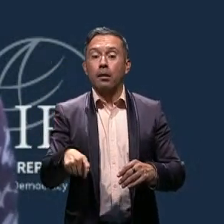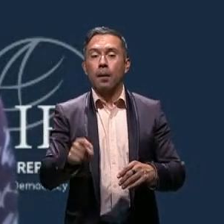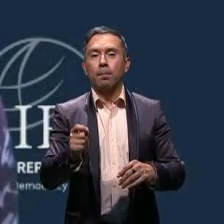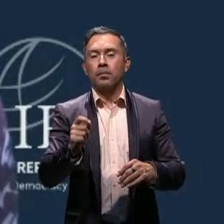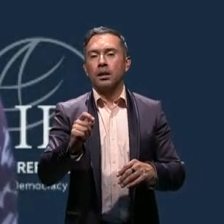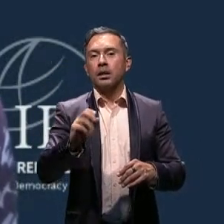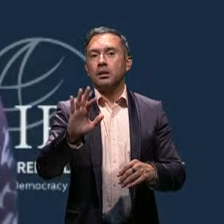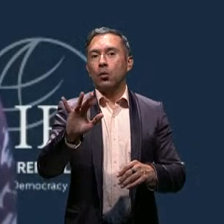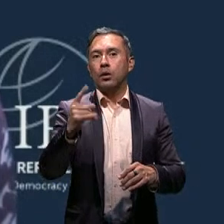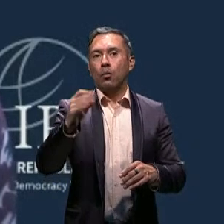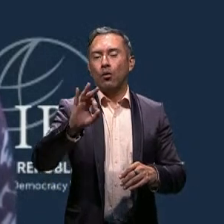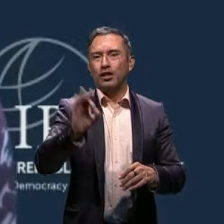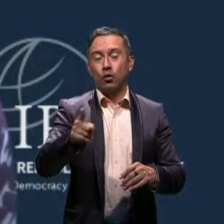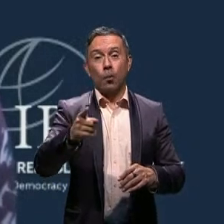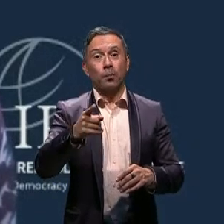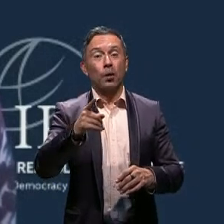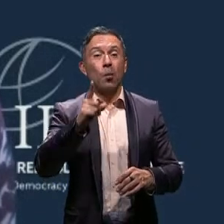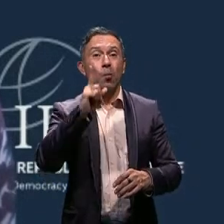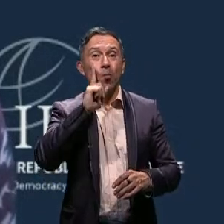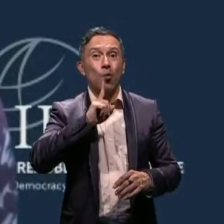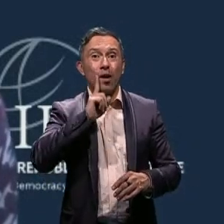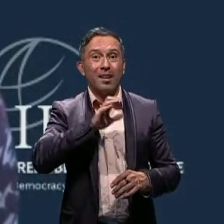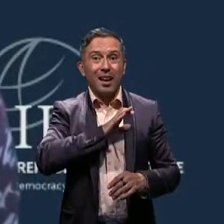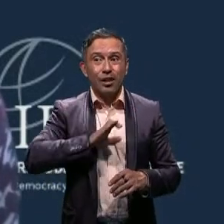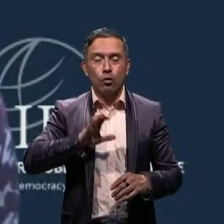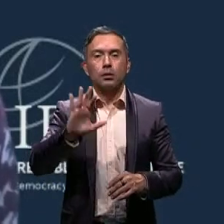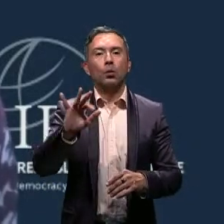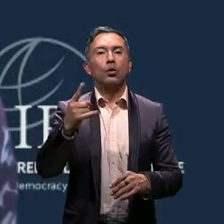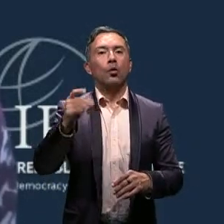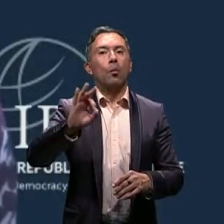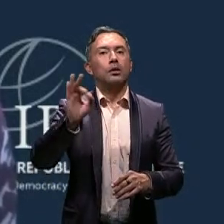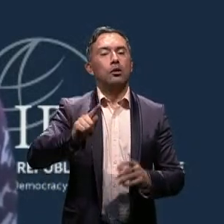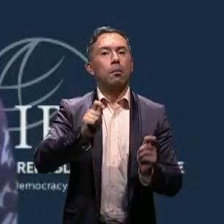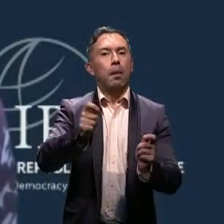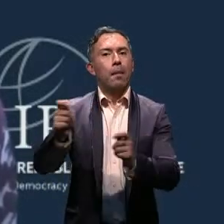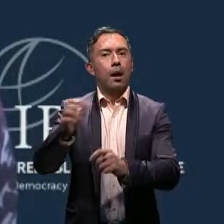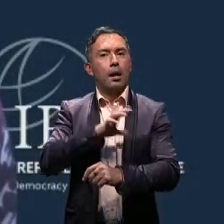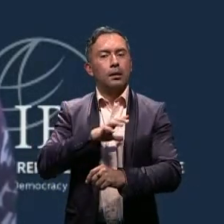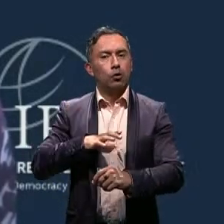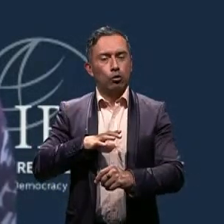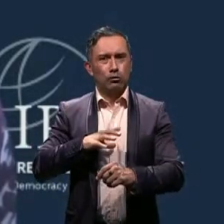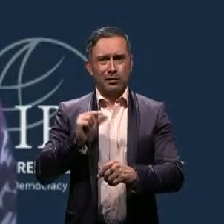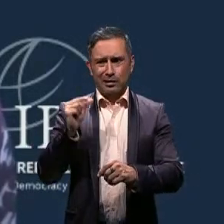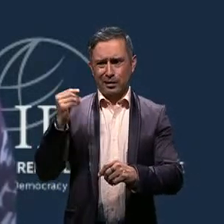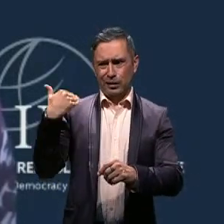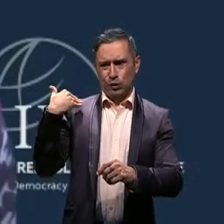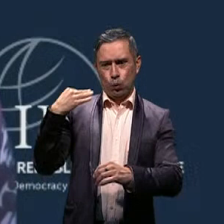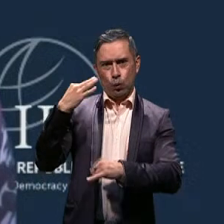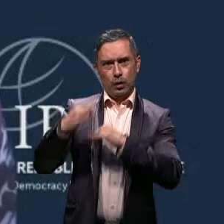than 51% of the total of candidacies of women in the last elections